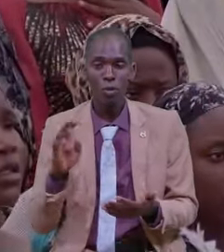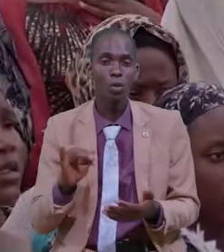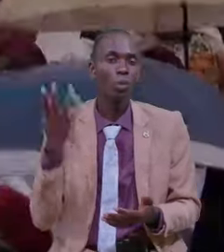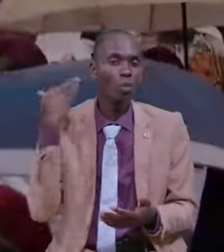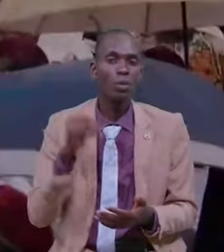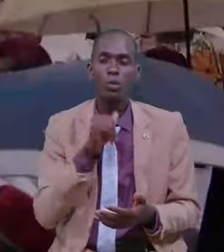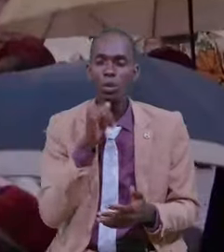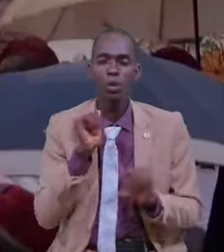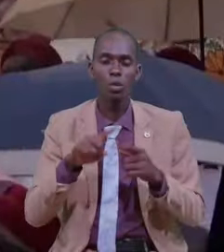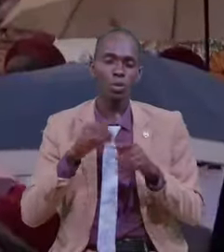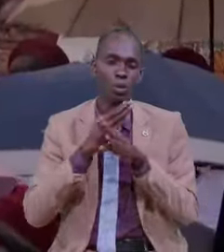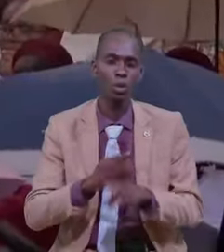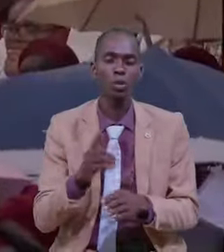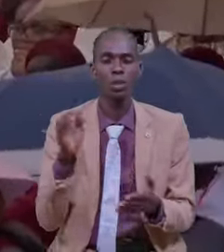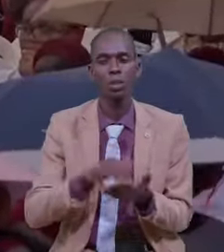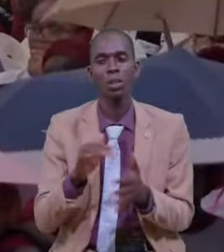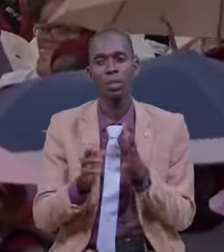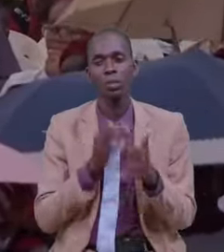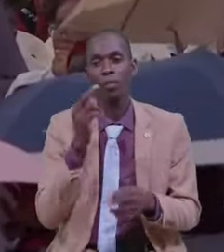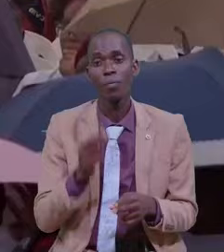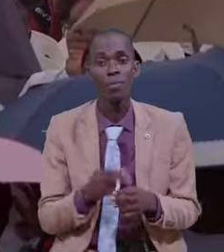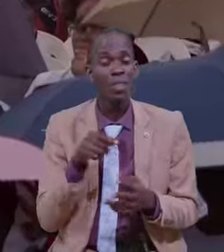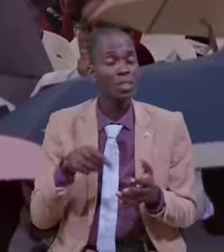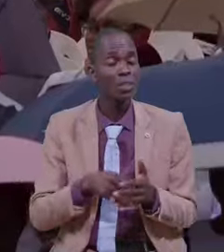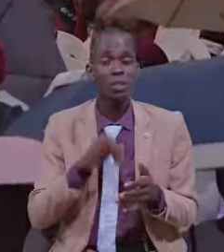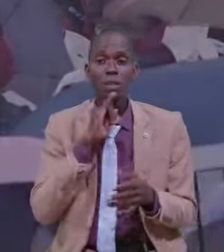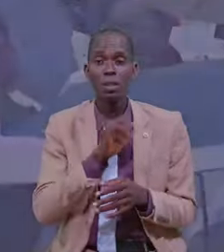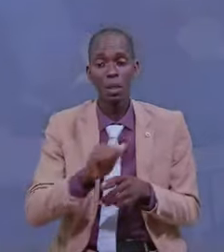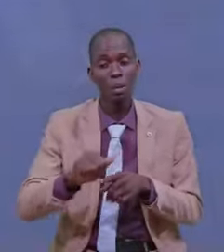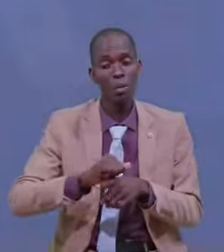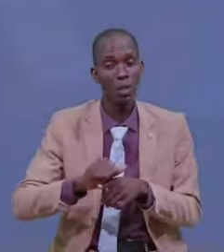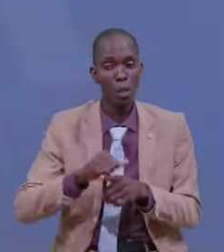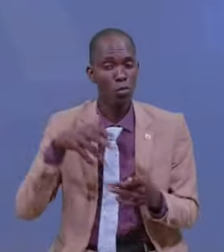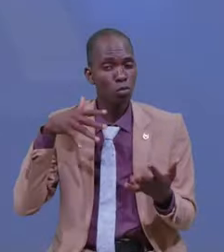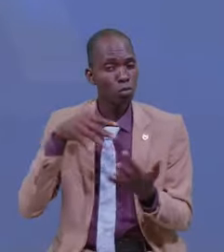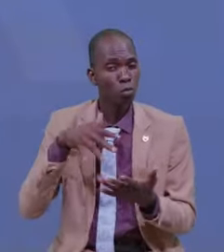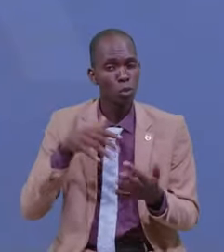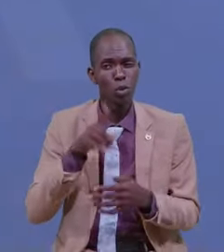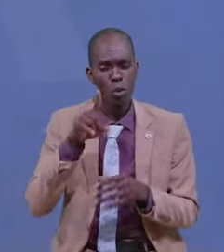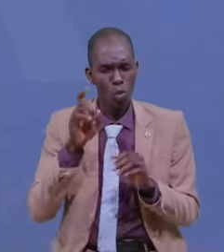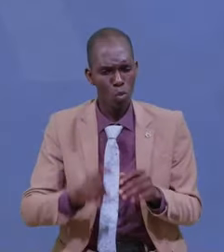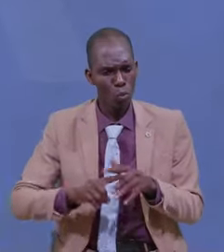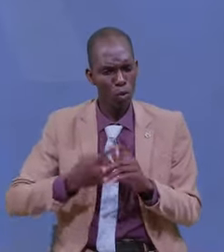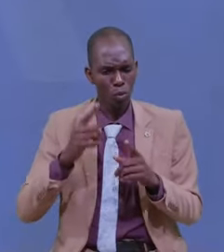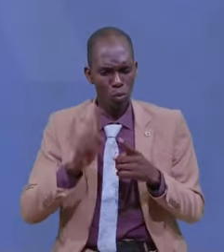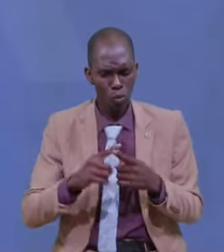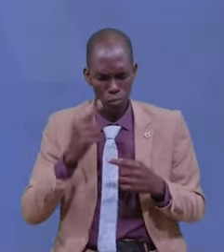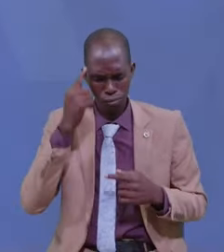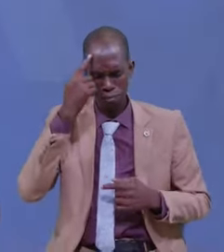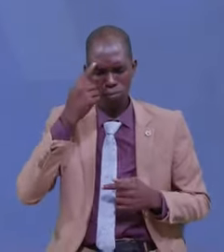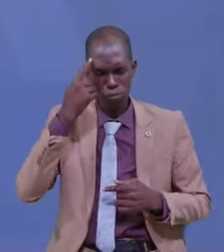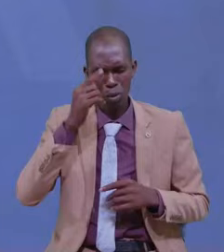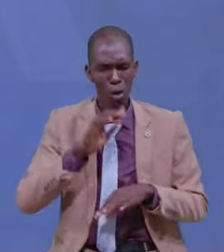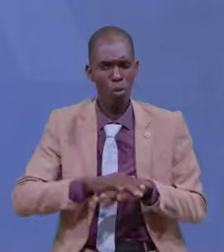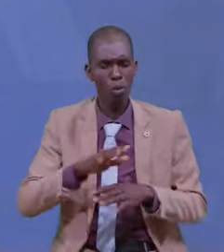Jesus' name. Now, this is a practical study. You must be looking at your life. That